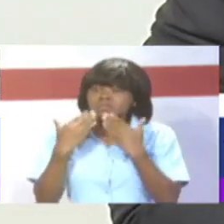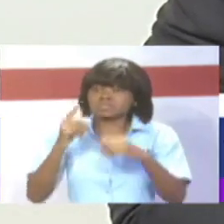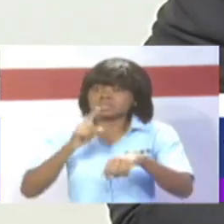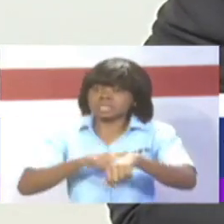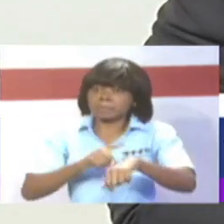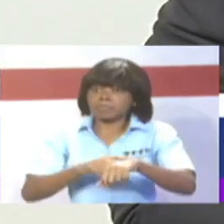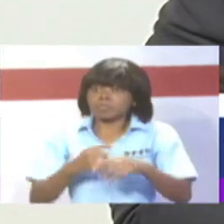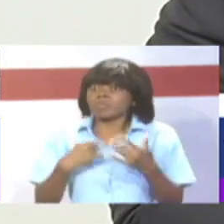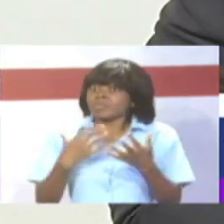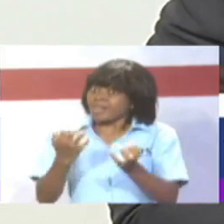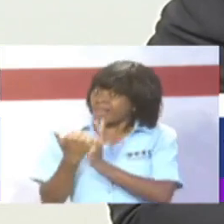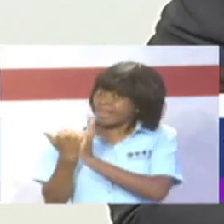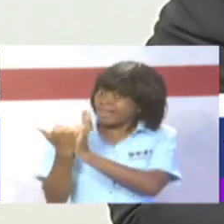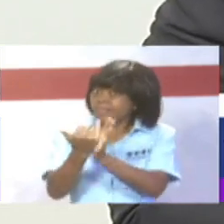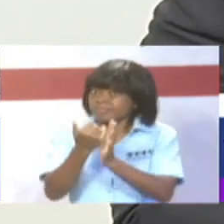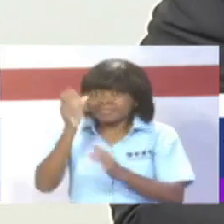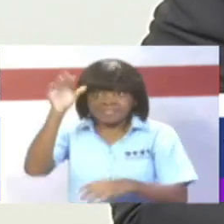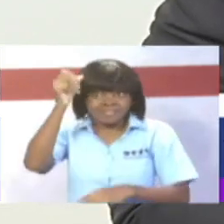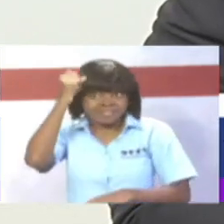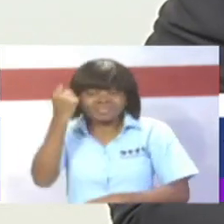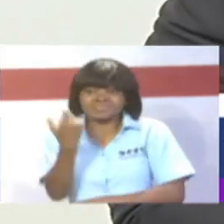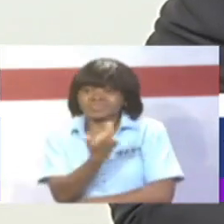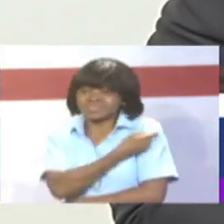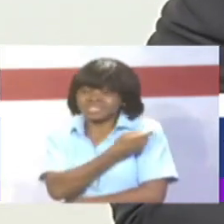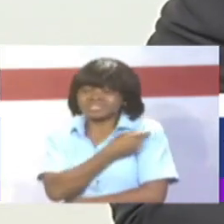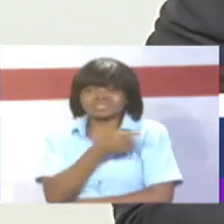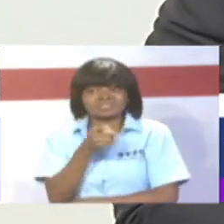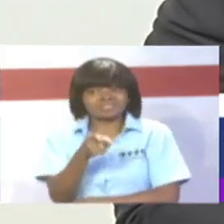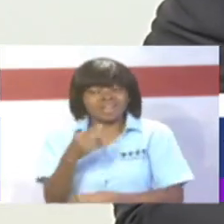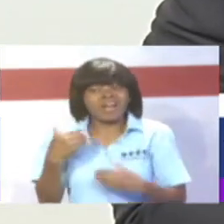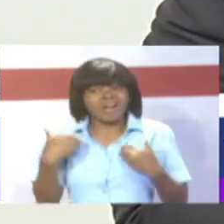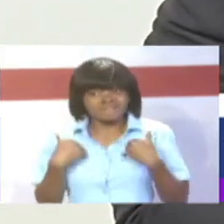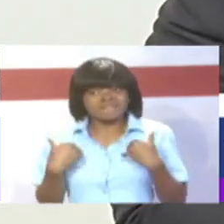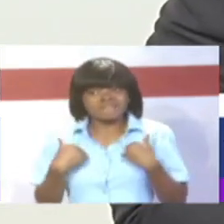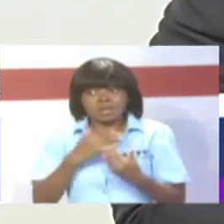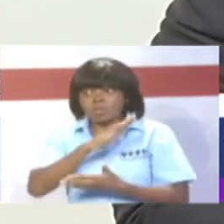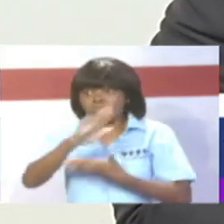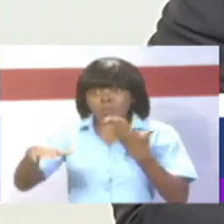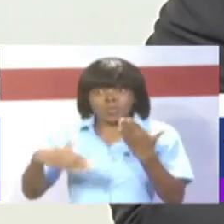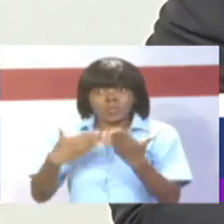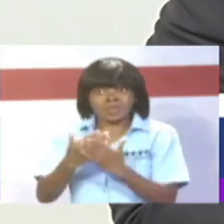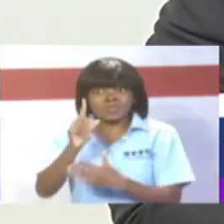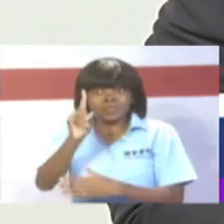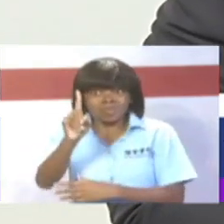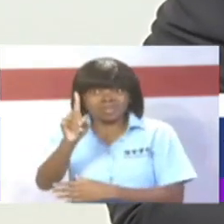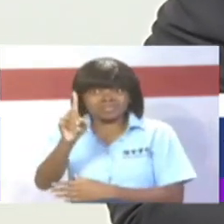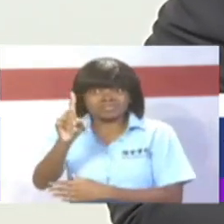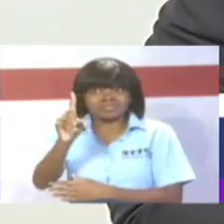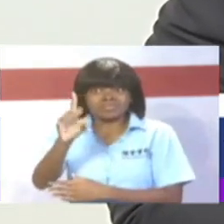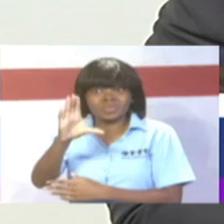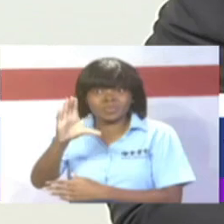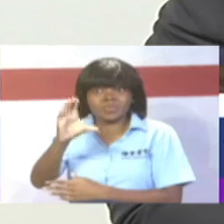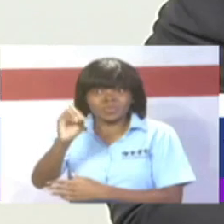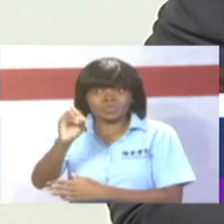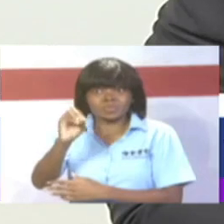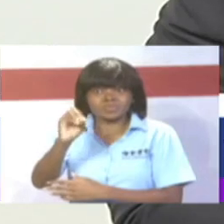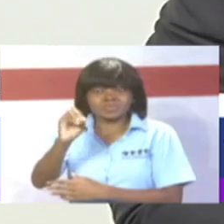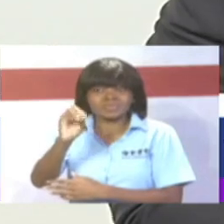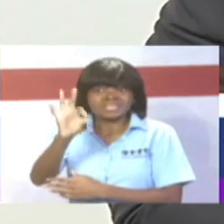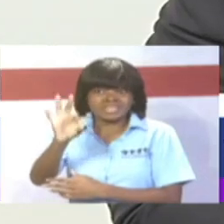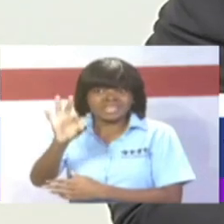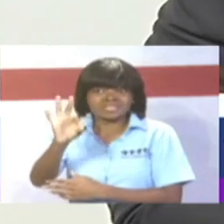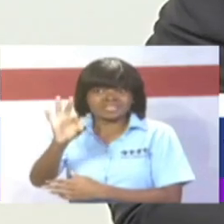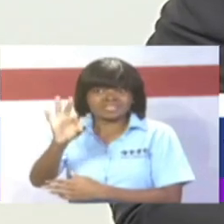that vaccines are still available at all 109 health centers across Trinidad and Tobago. And as we leave you with a